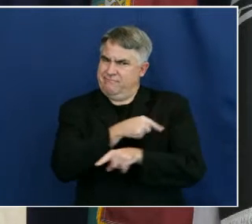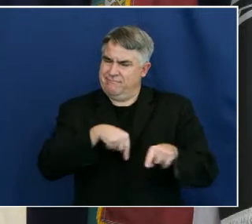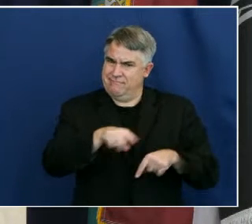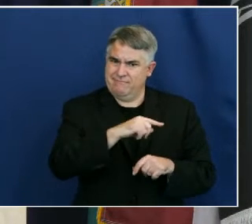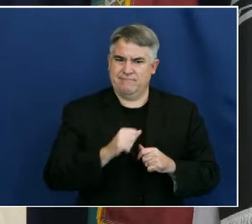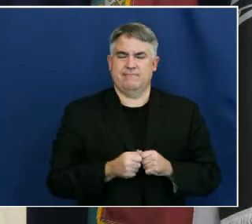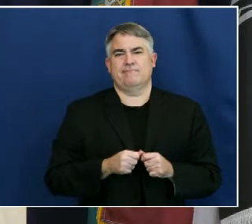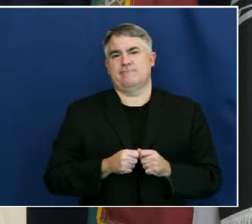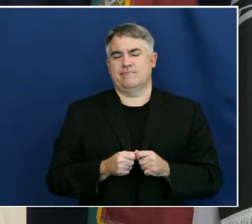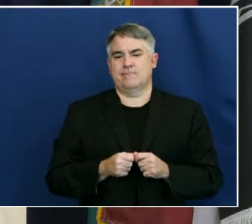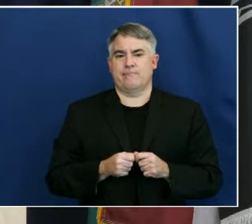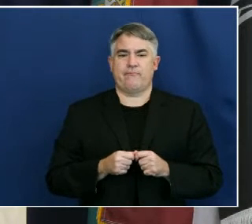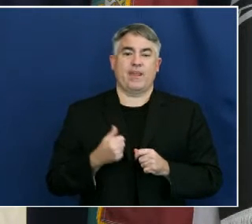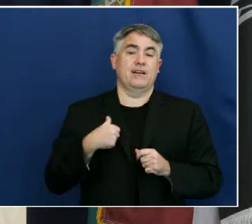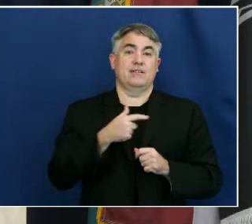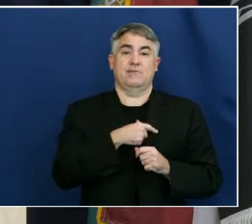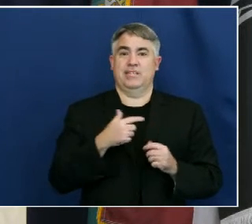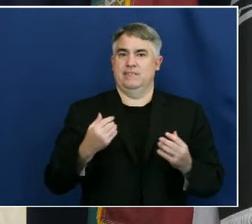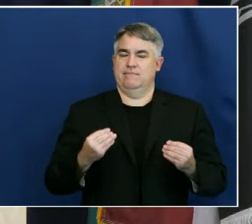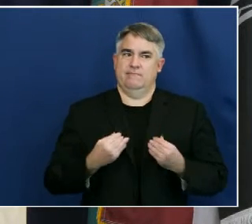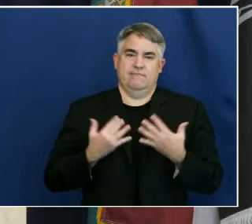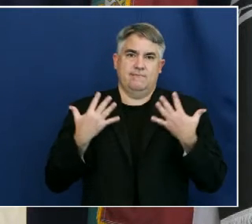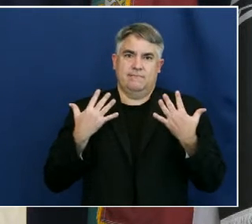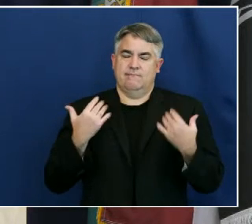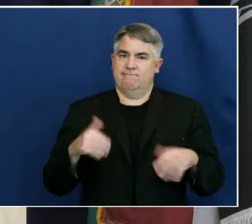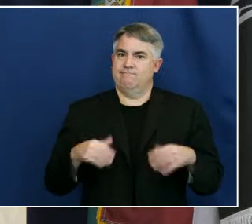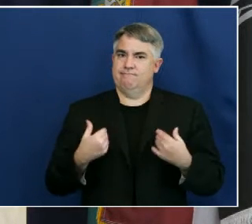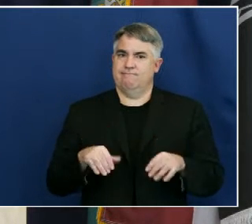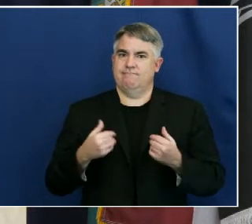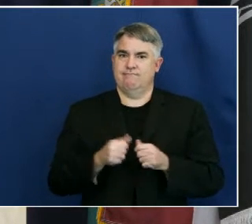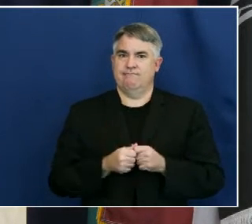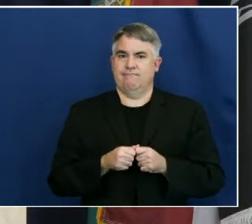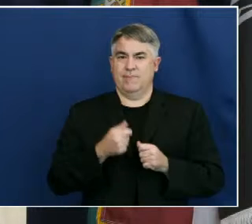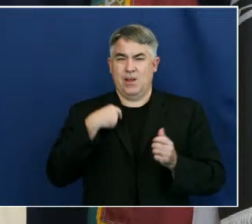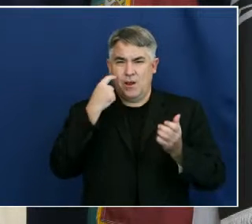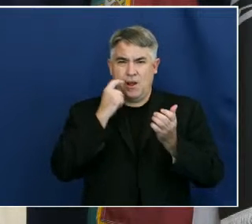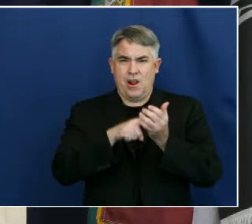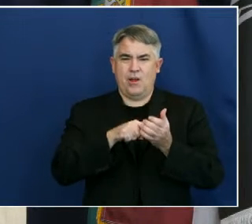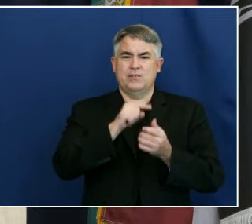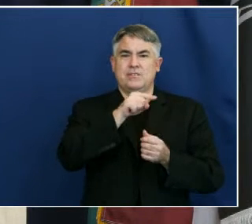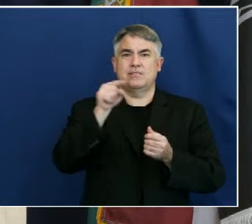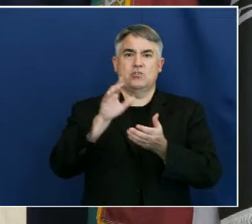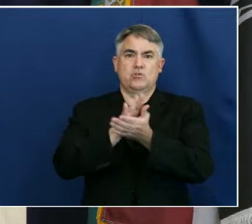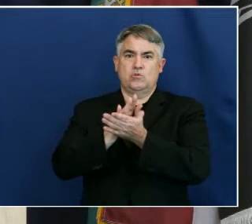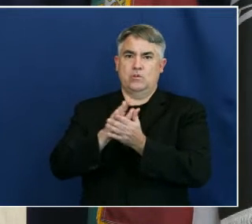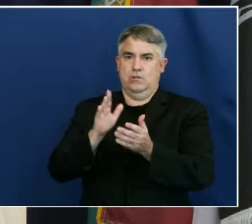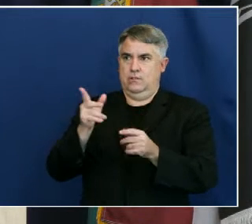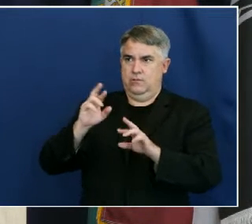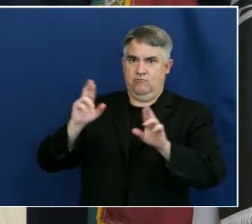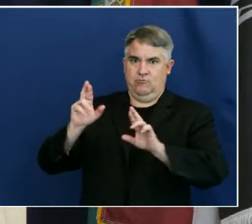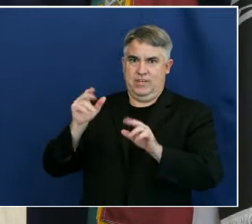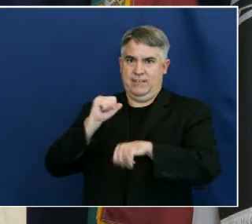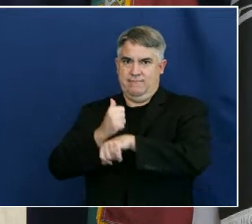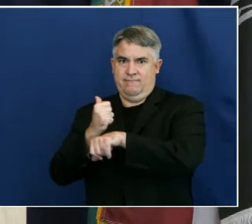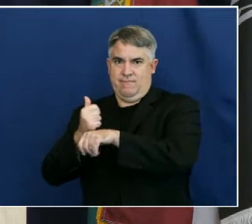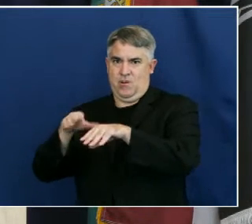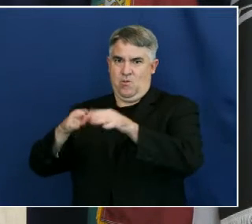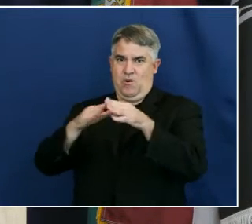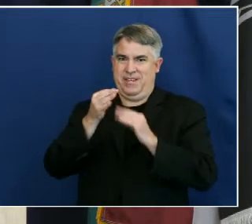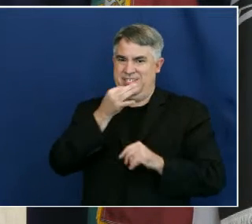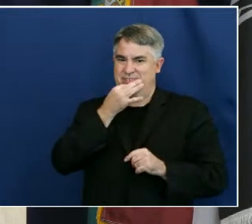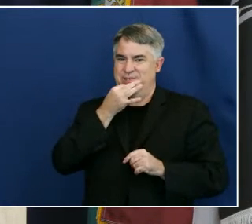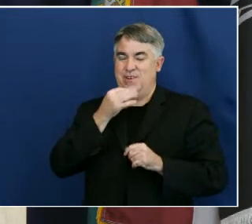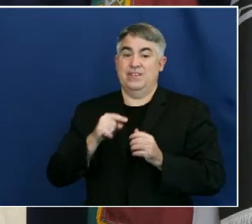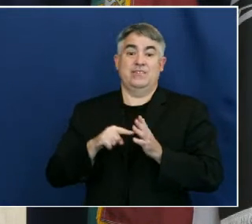encouraged by recent news by school districts that are planning and preparing and getting ready to open, some as early as the beginning of